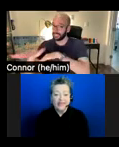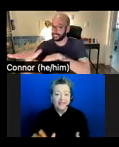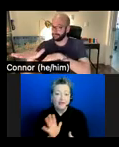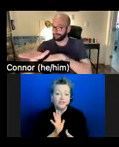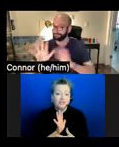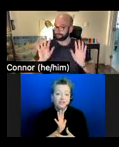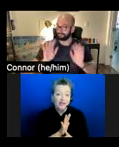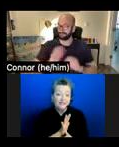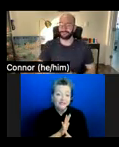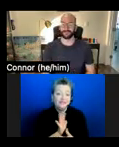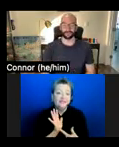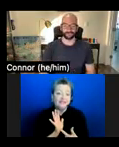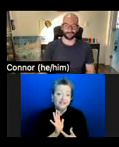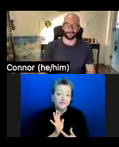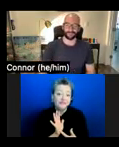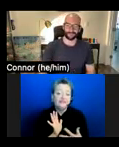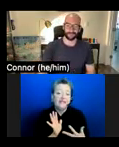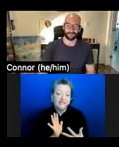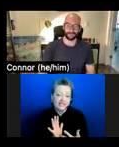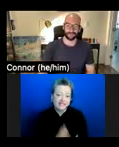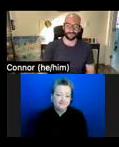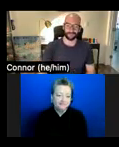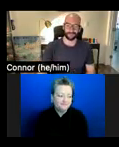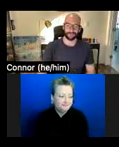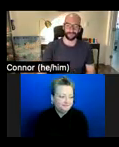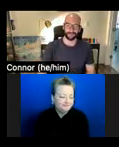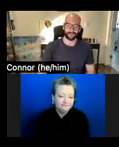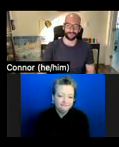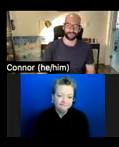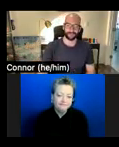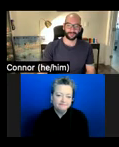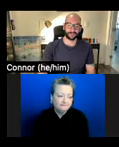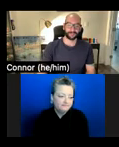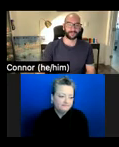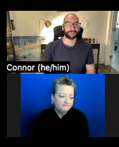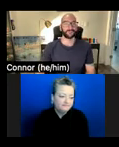So again, that was draft, scheduled, and sent.